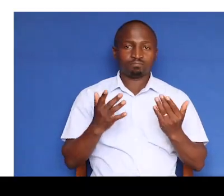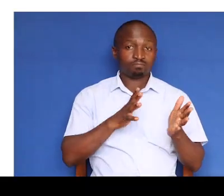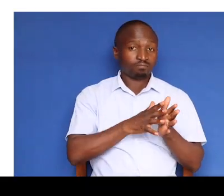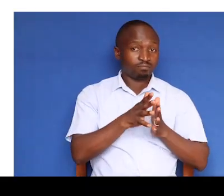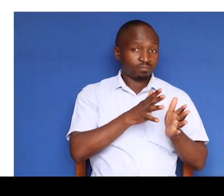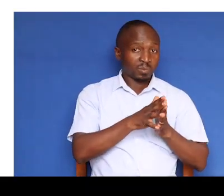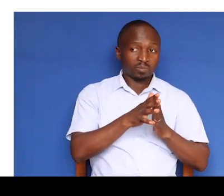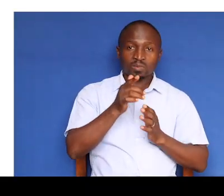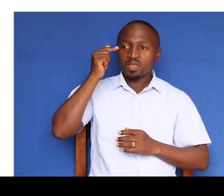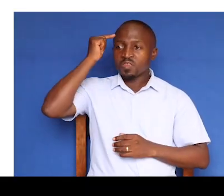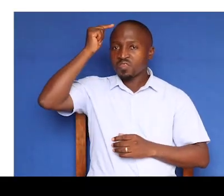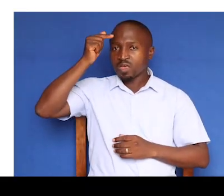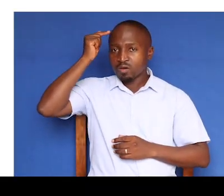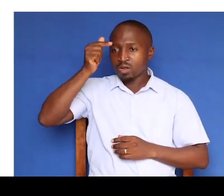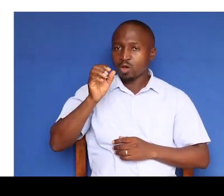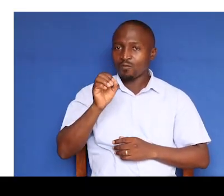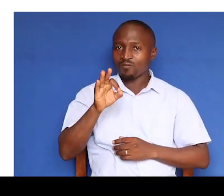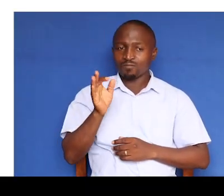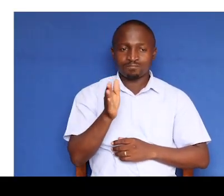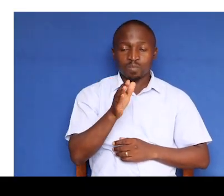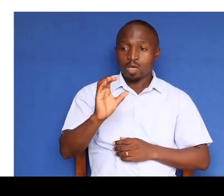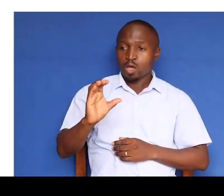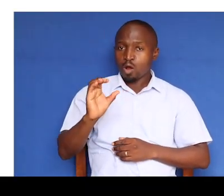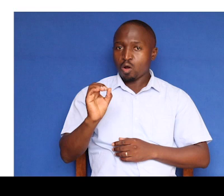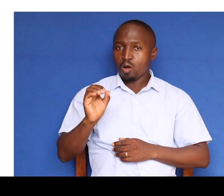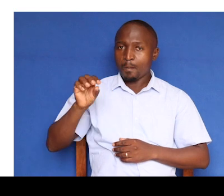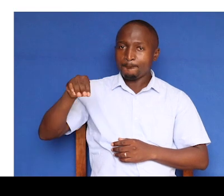state the theory of comparative advantage